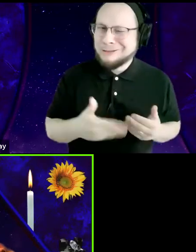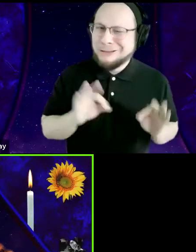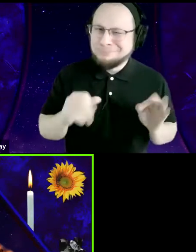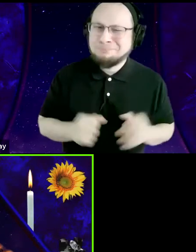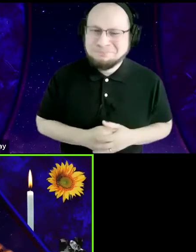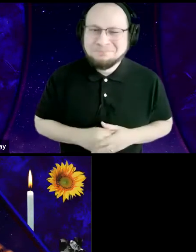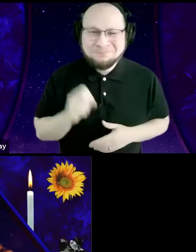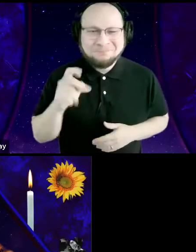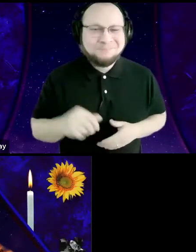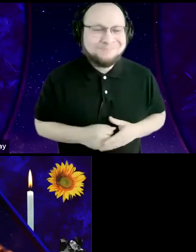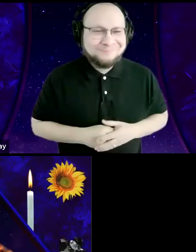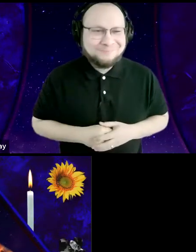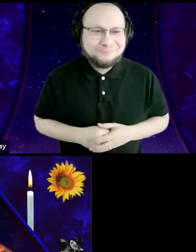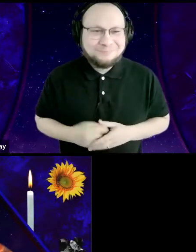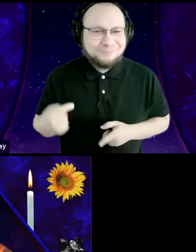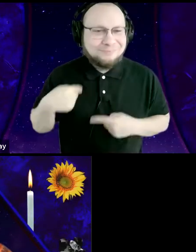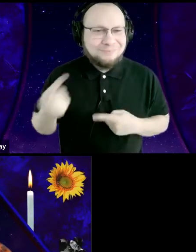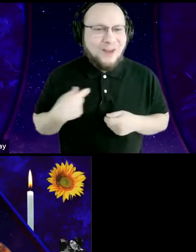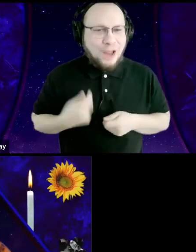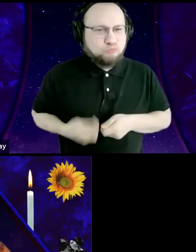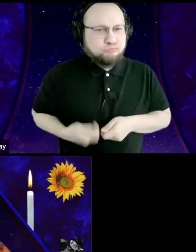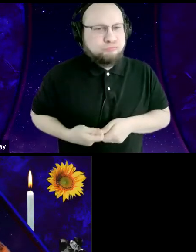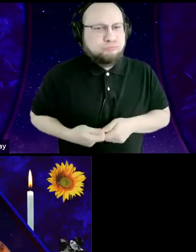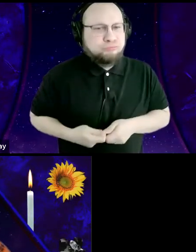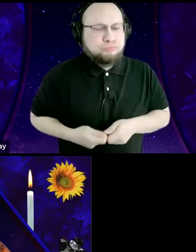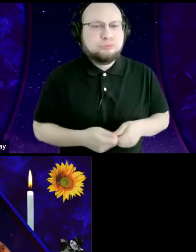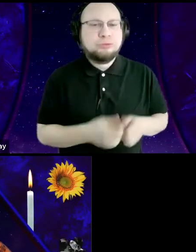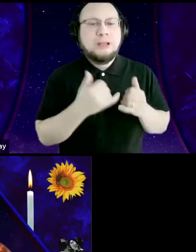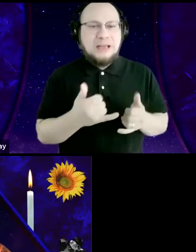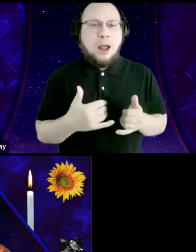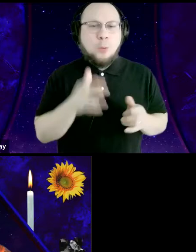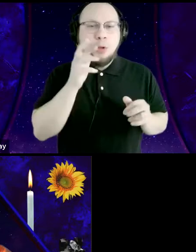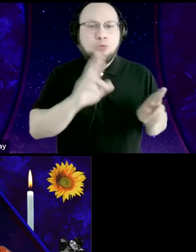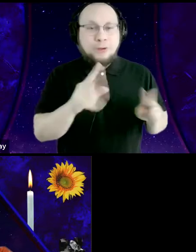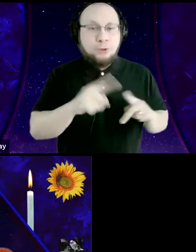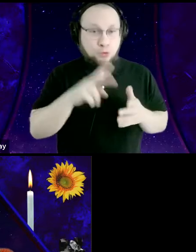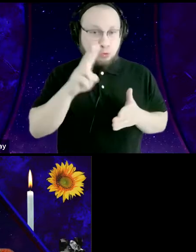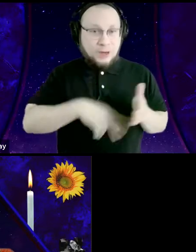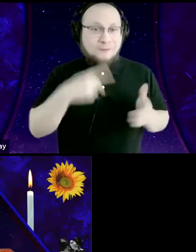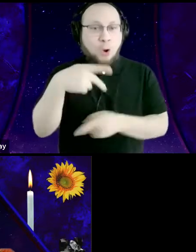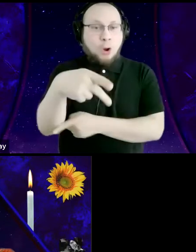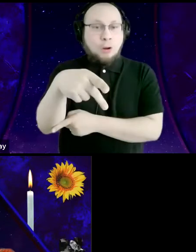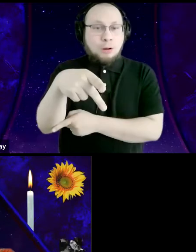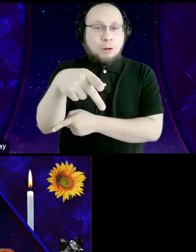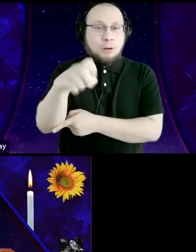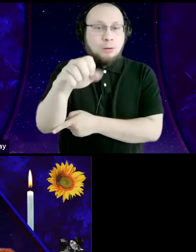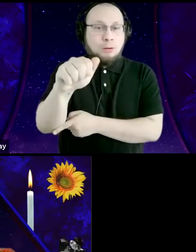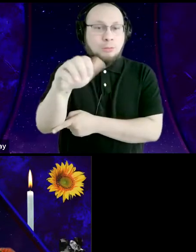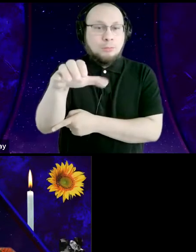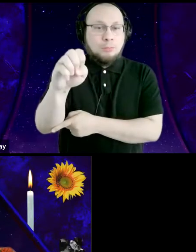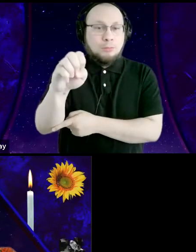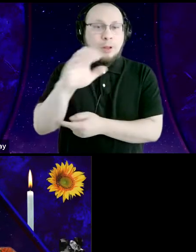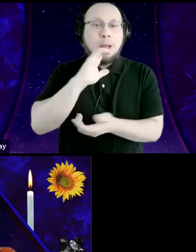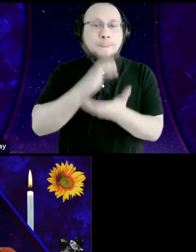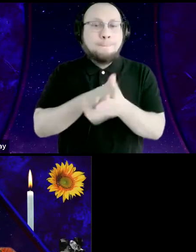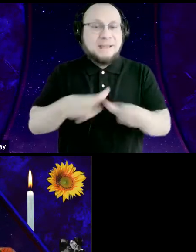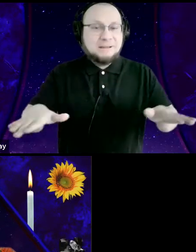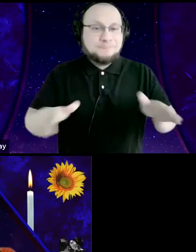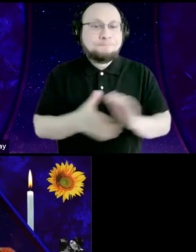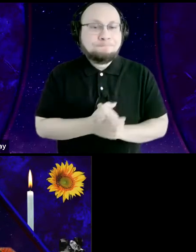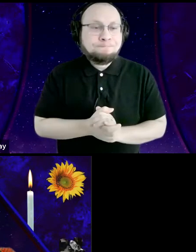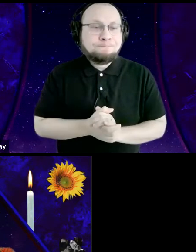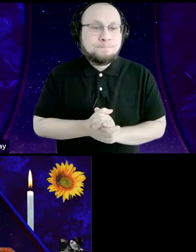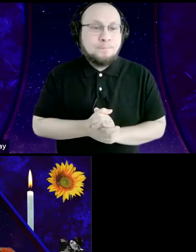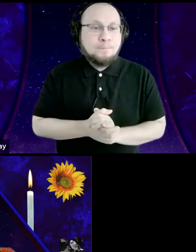All right, I've been shuffling these cards and we're gonna do a reading on peace. So I'm gonna just be cutting the deck